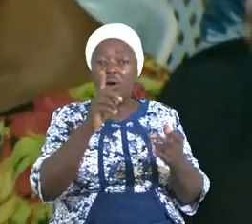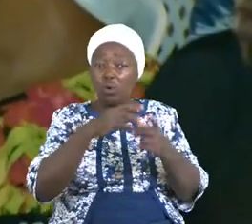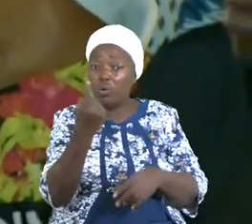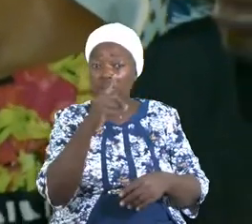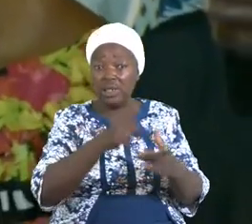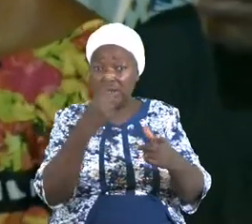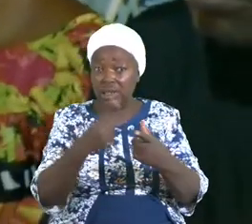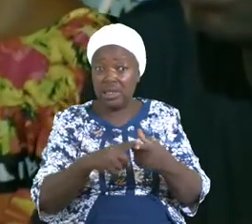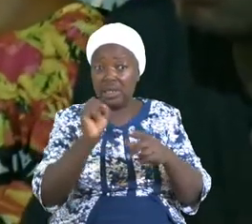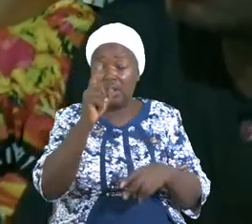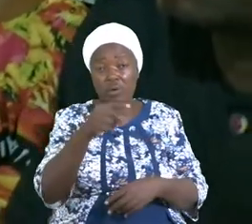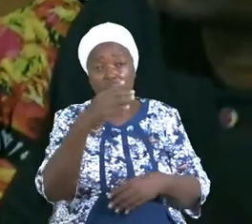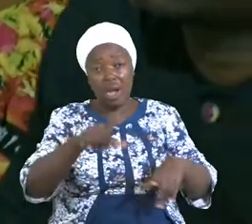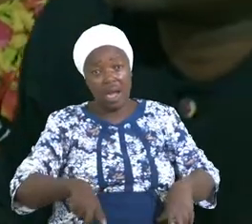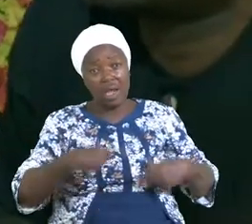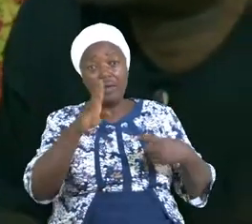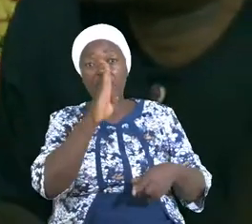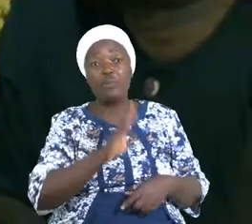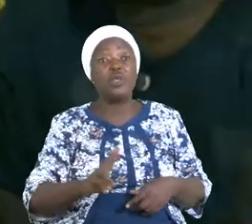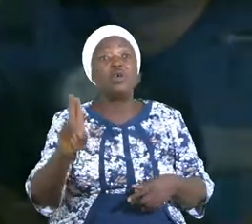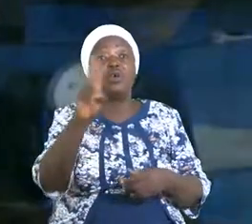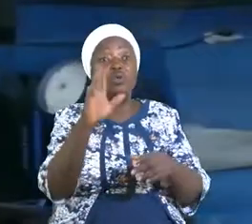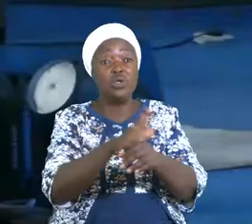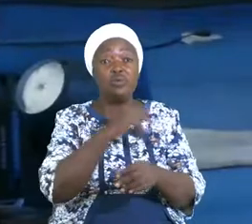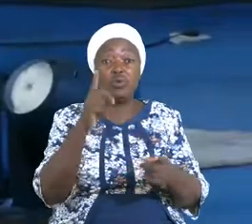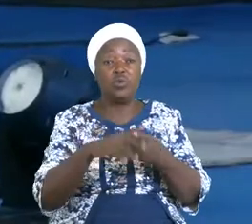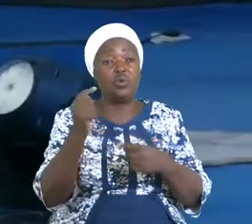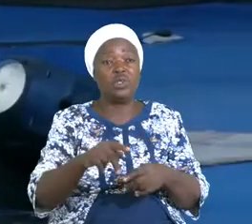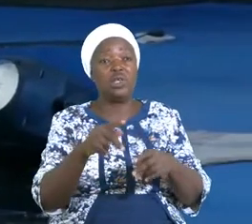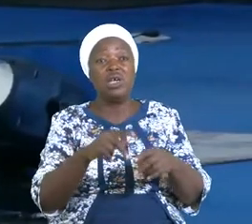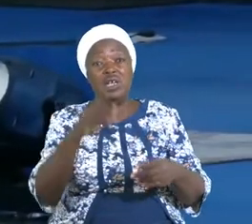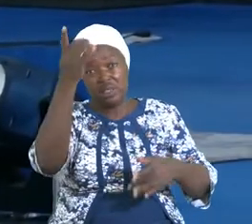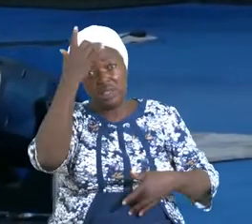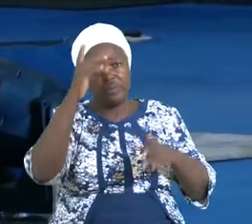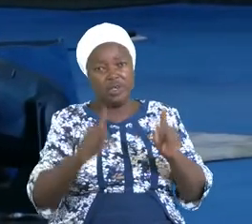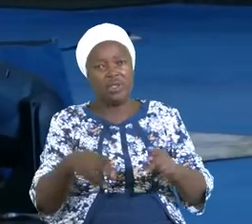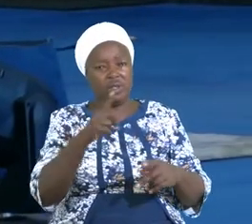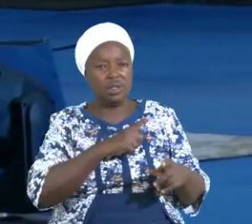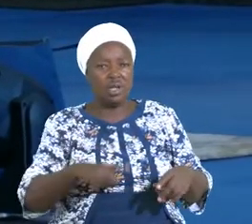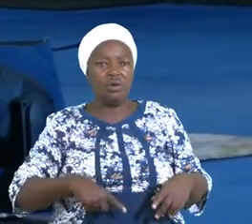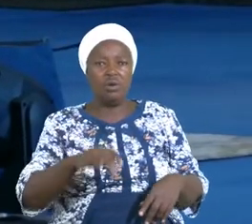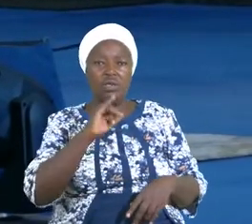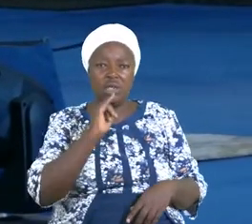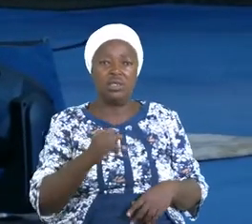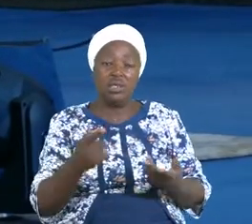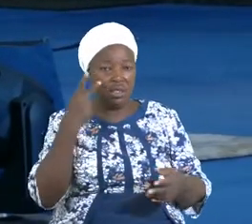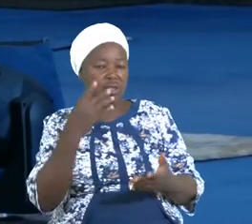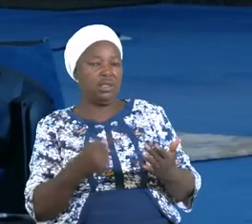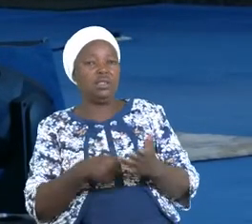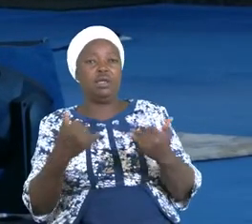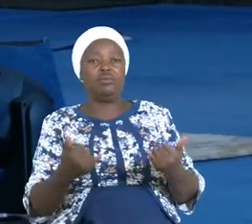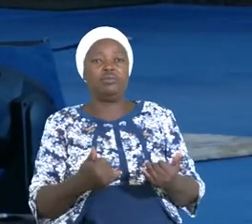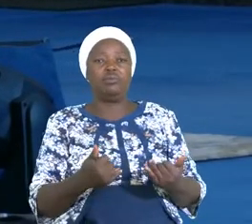your life be useful to the patients the Lord is looking. And now look at this. We cannot see